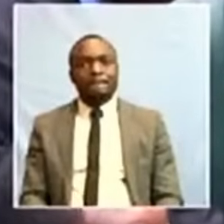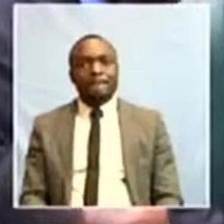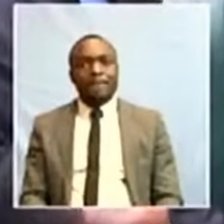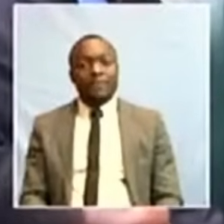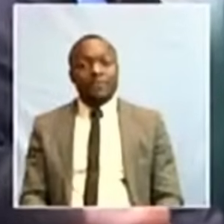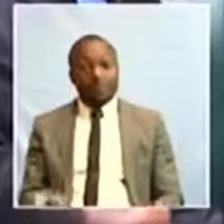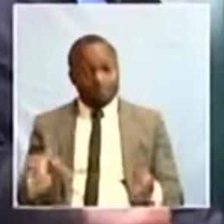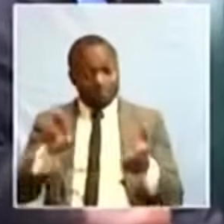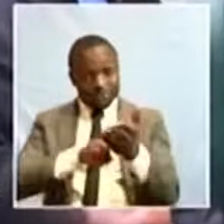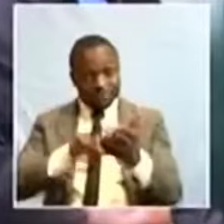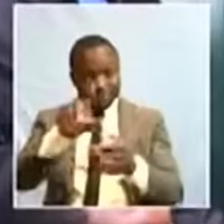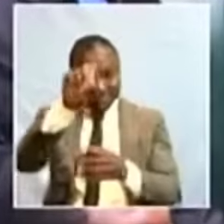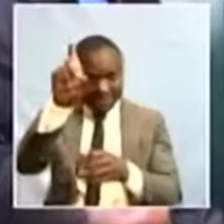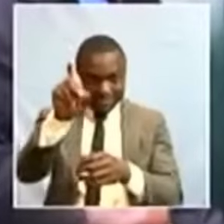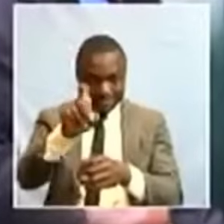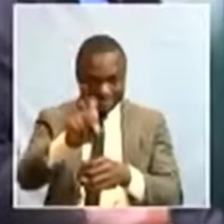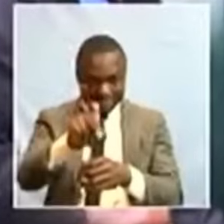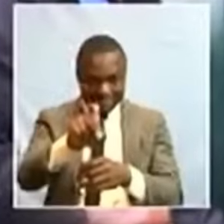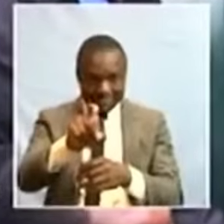I'll repeat the question.